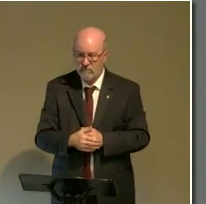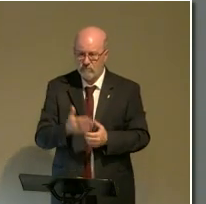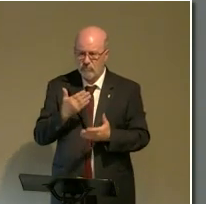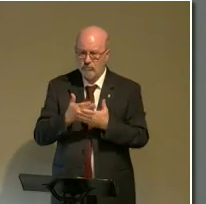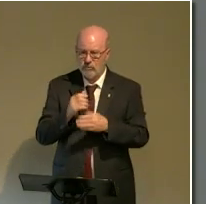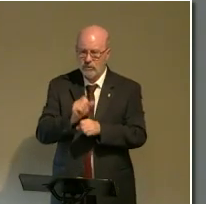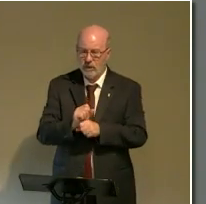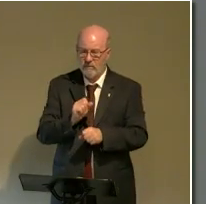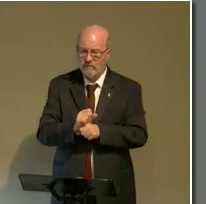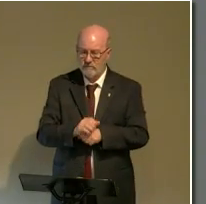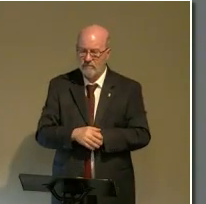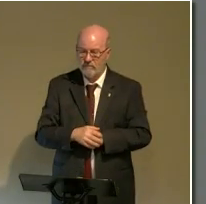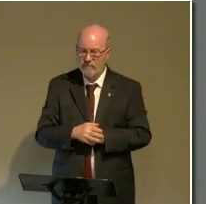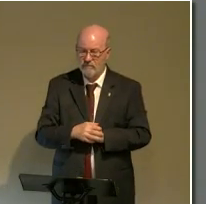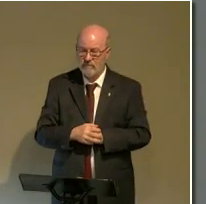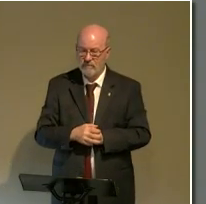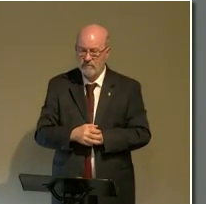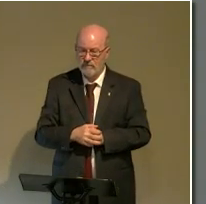job.